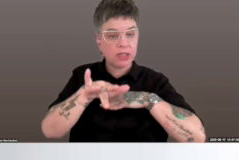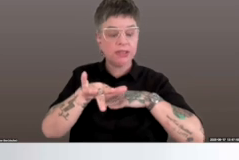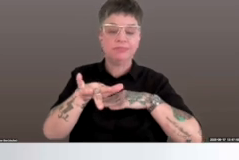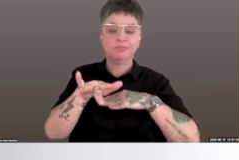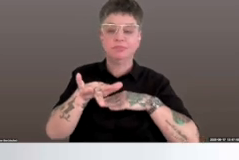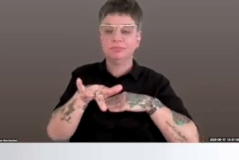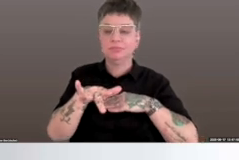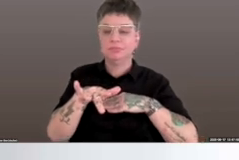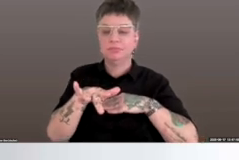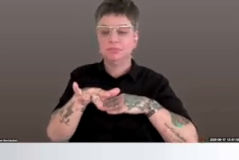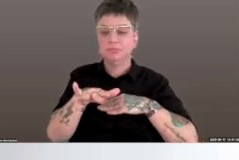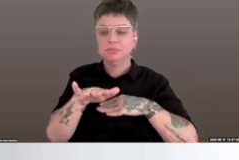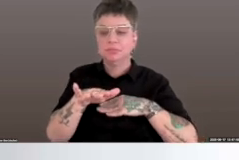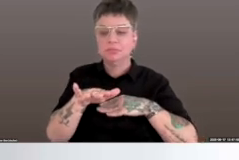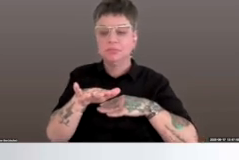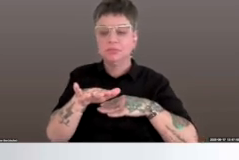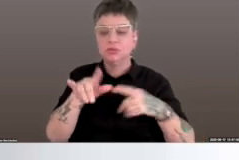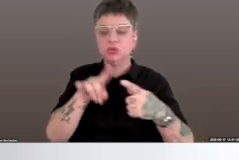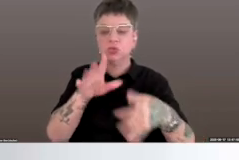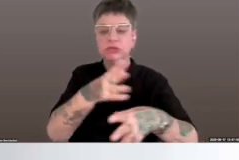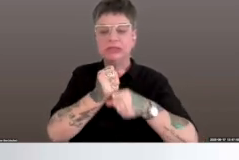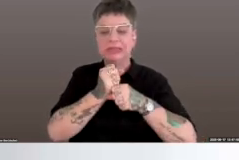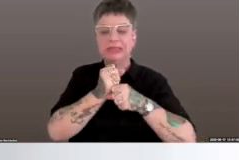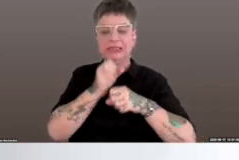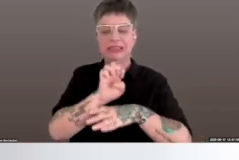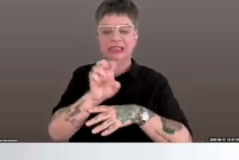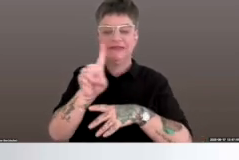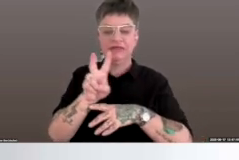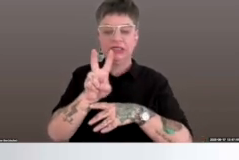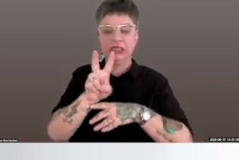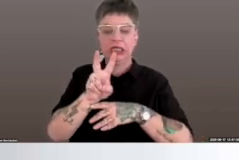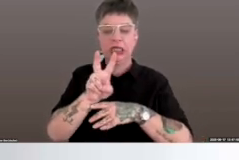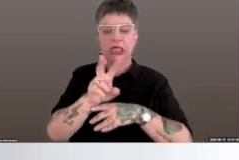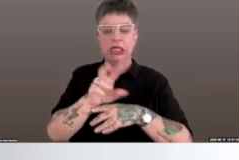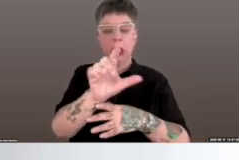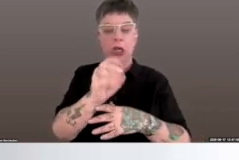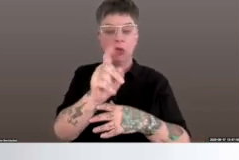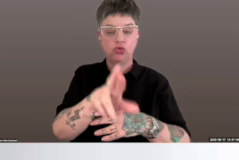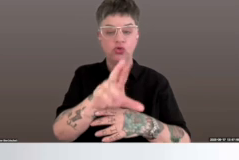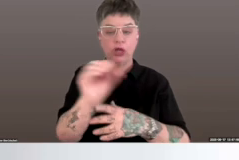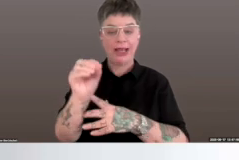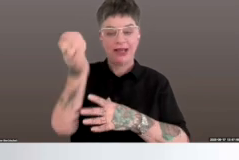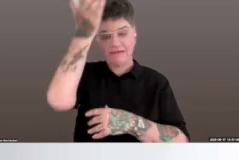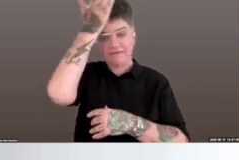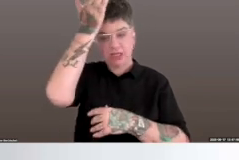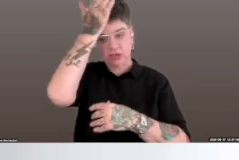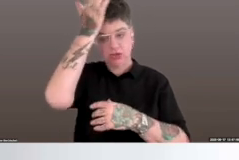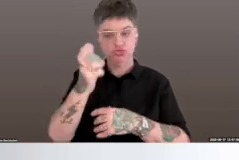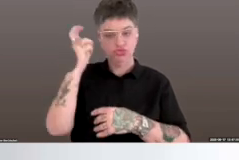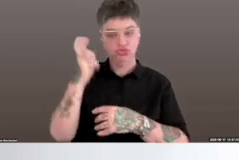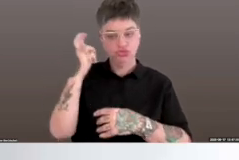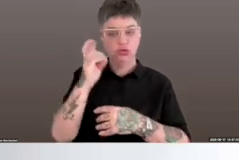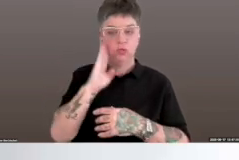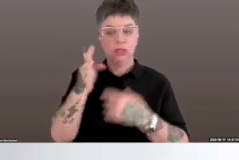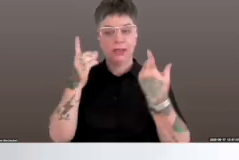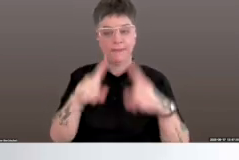adopters? We are looking into obtaining both an EV loader and a fire truck, but this would only happen if funding support